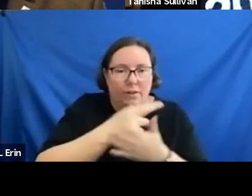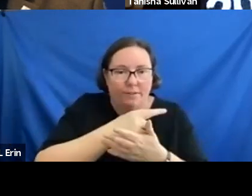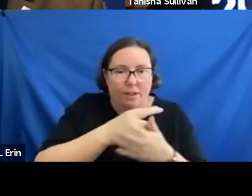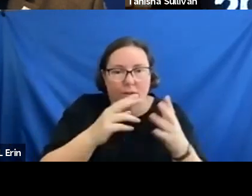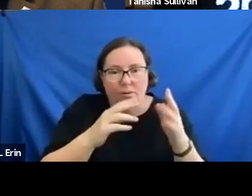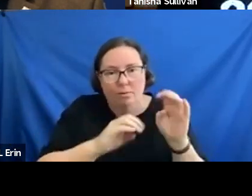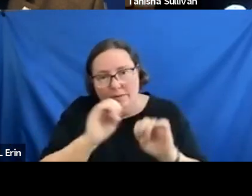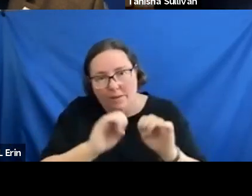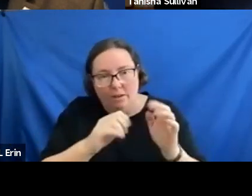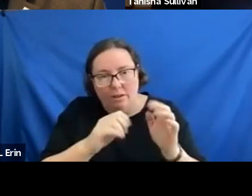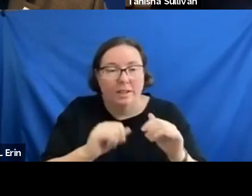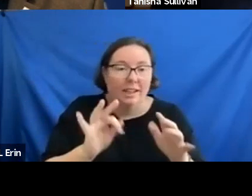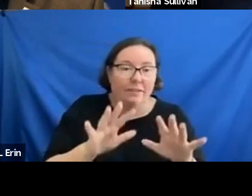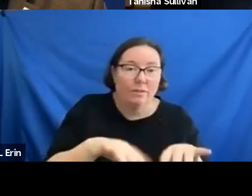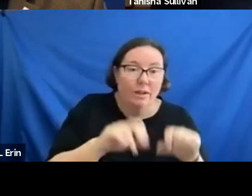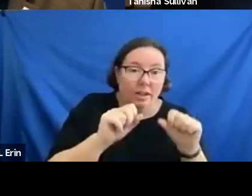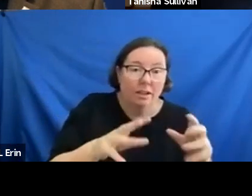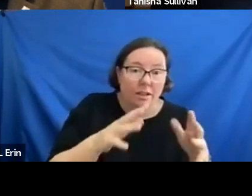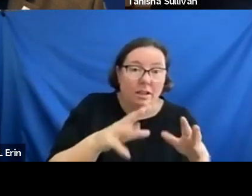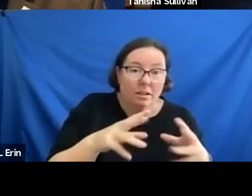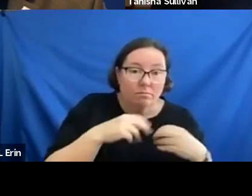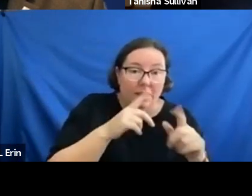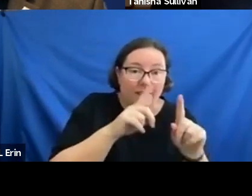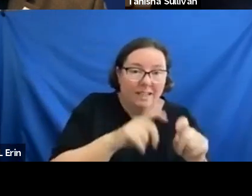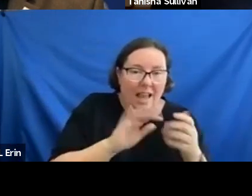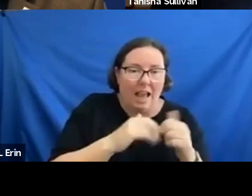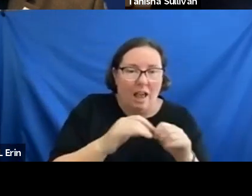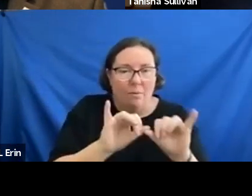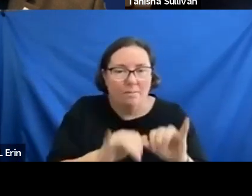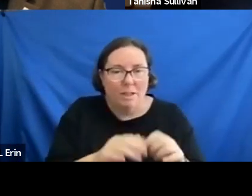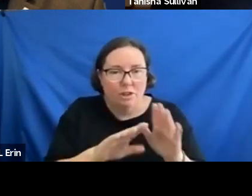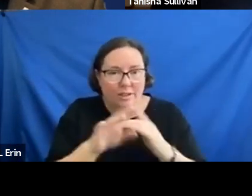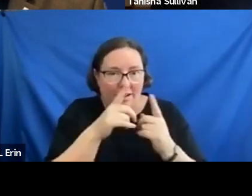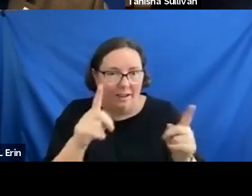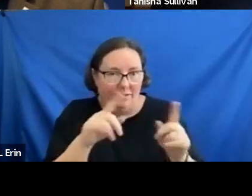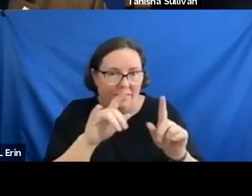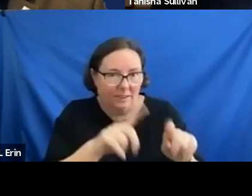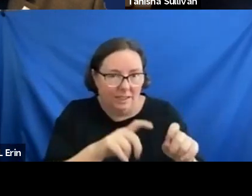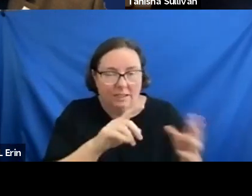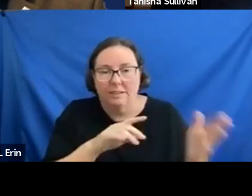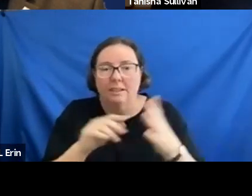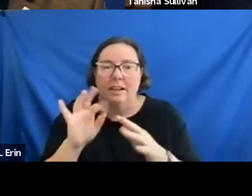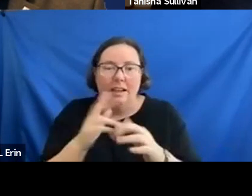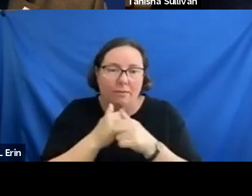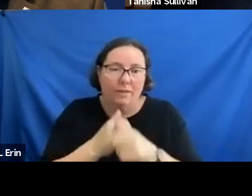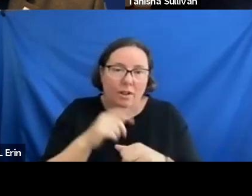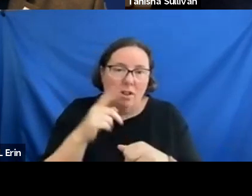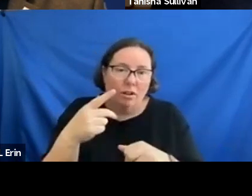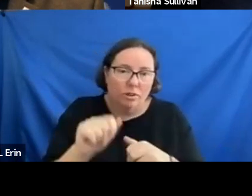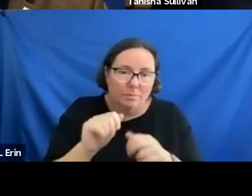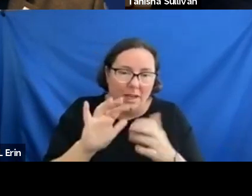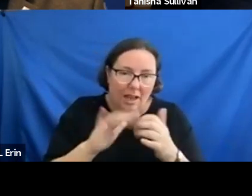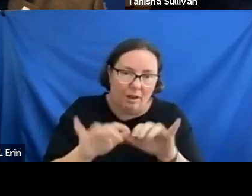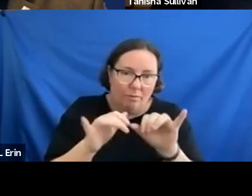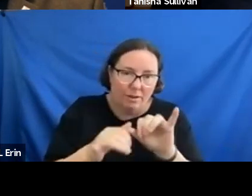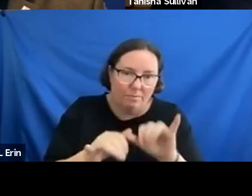we adopt a test, how we measure the efficacy of the test. If we adopt a plan that includes grades, how we measure the efficacy of